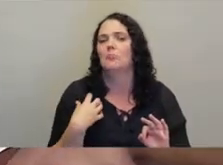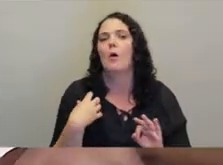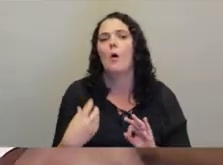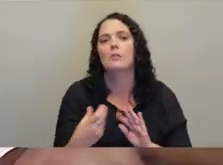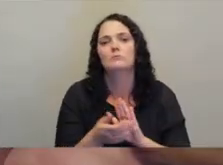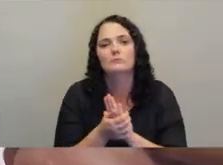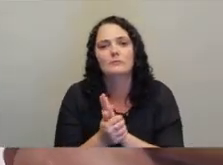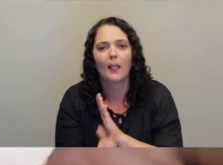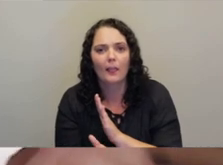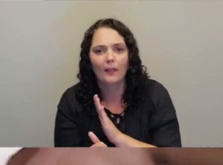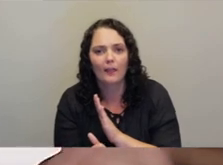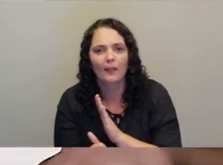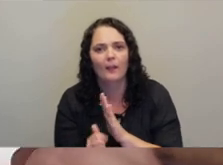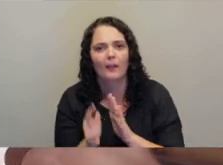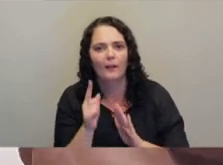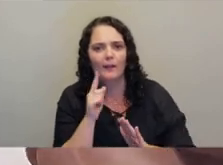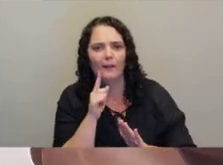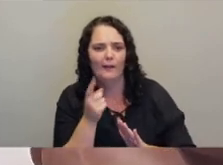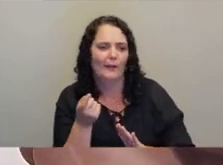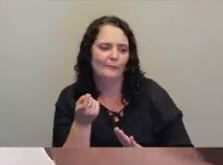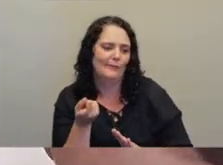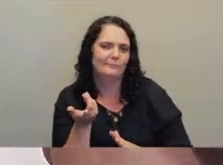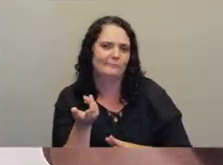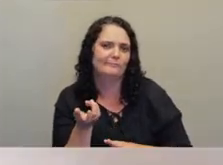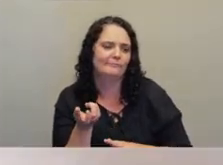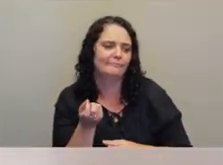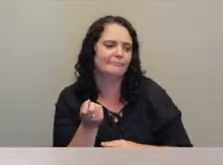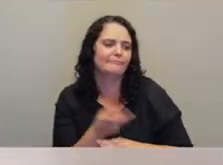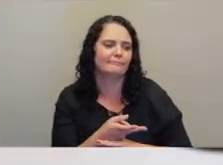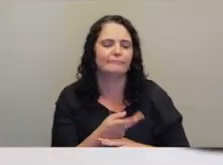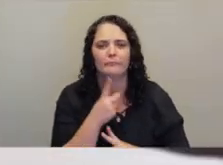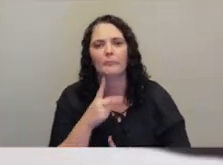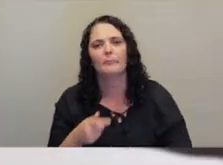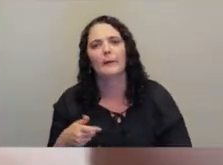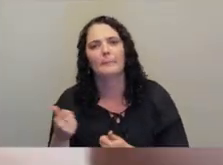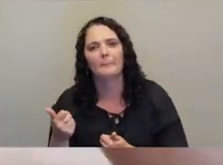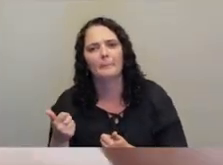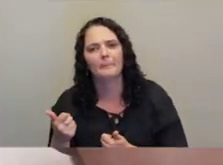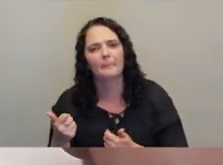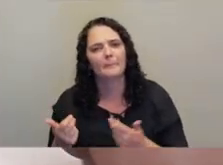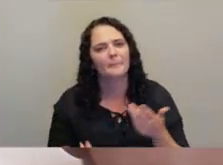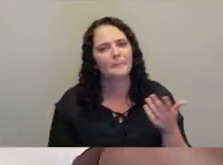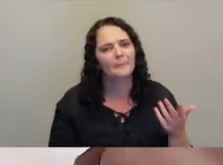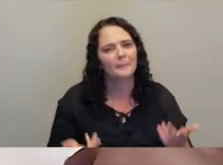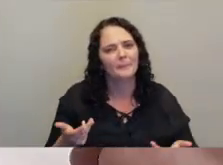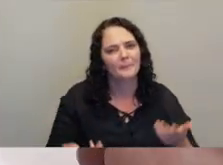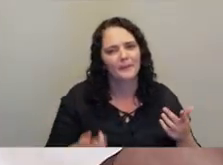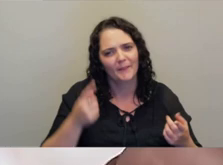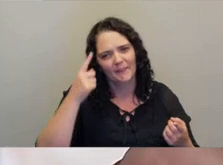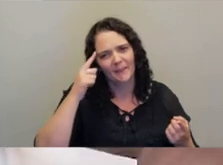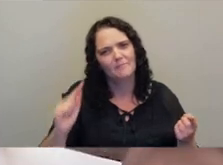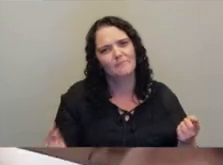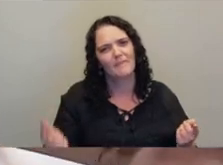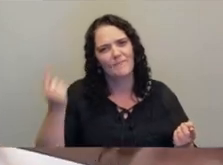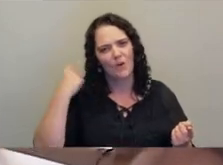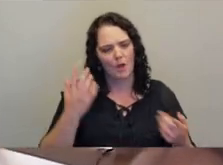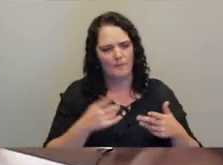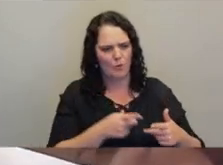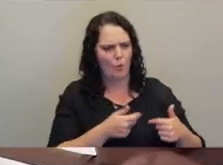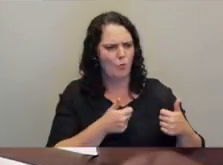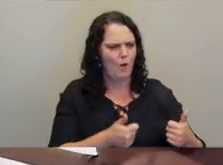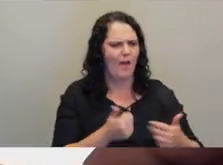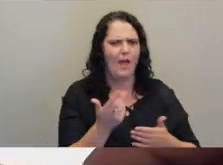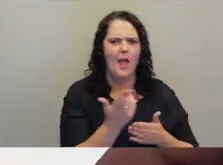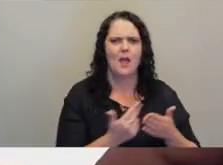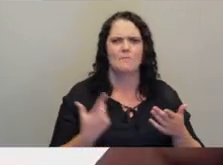drawings? And that's a big debate in the 20th century when it comes to skilling and de-skilling, especially in modern and contemporary art. All right,